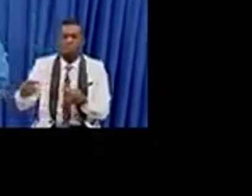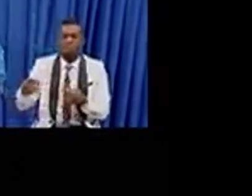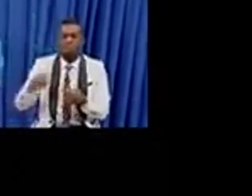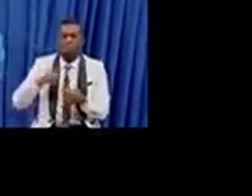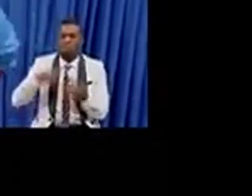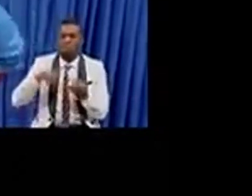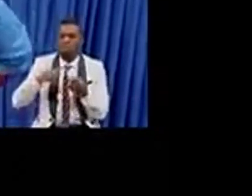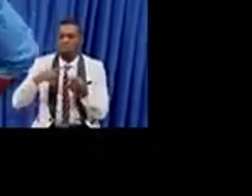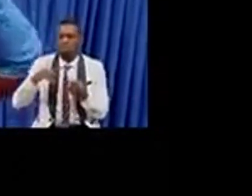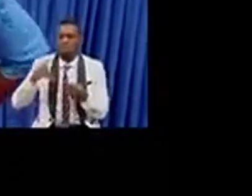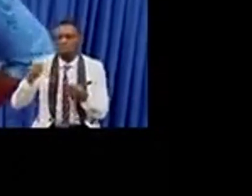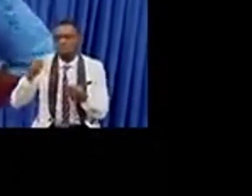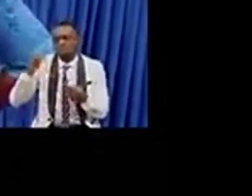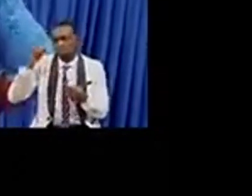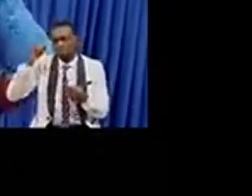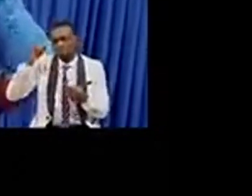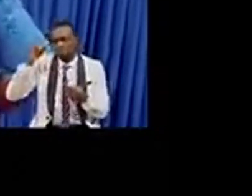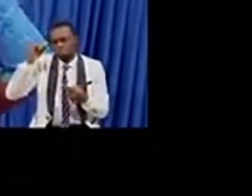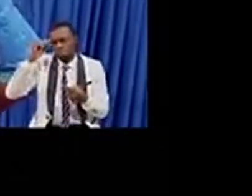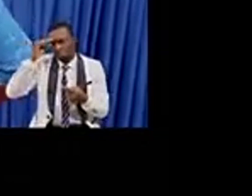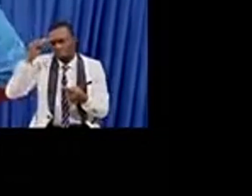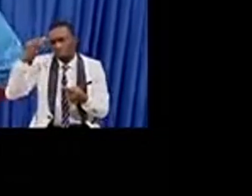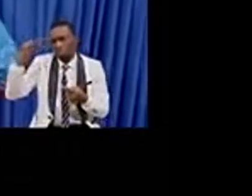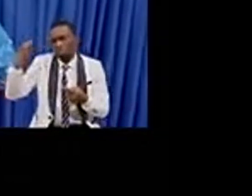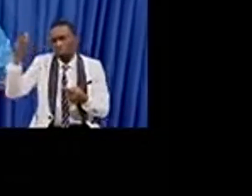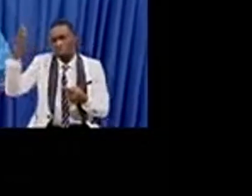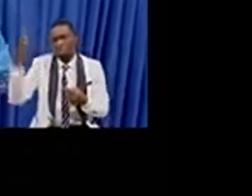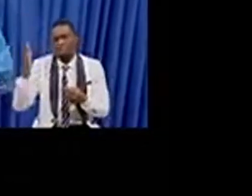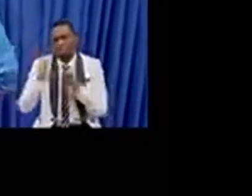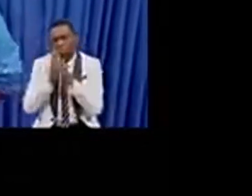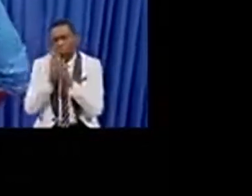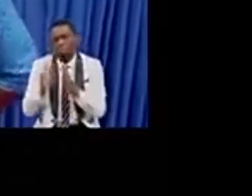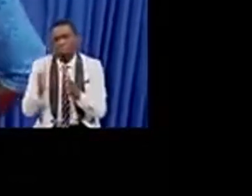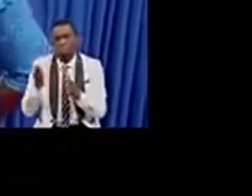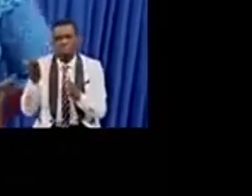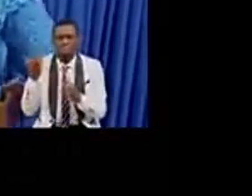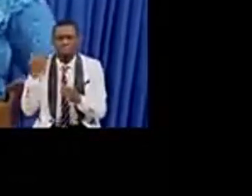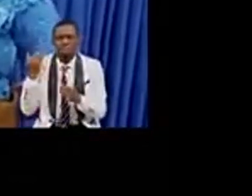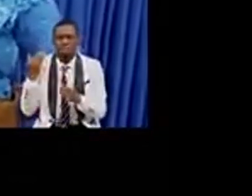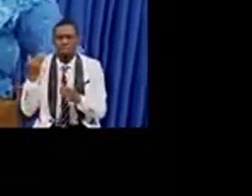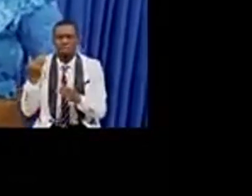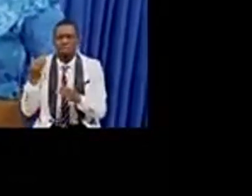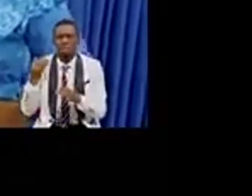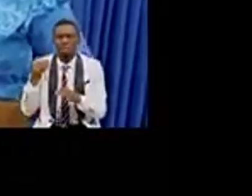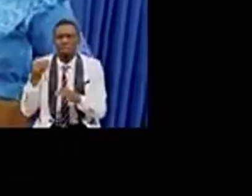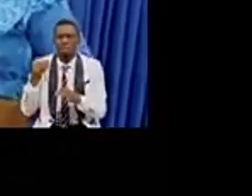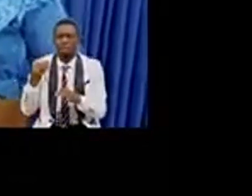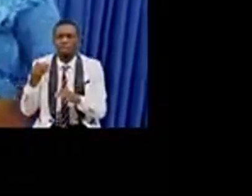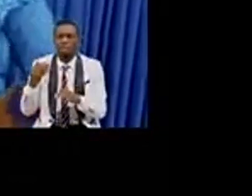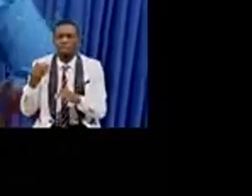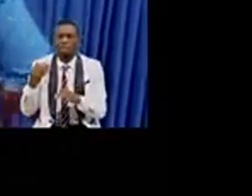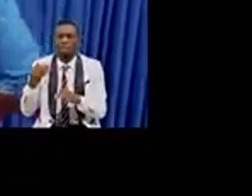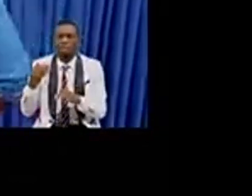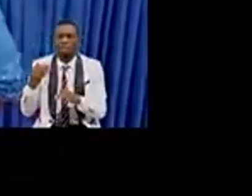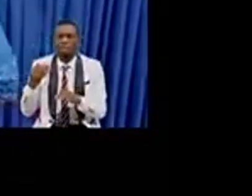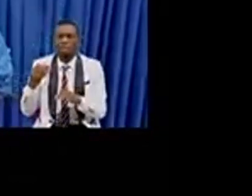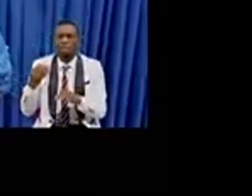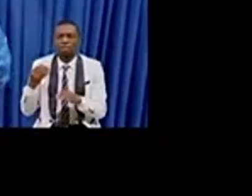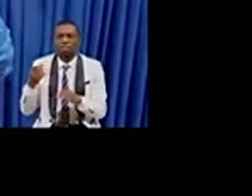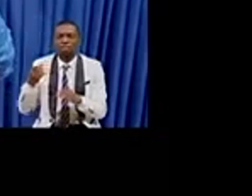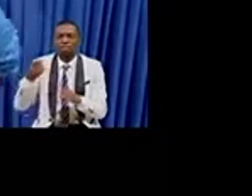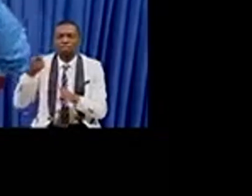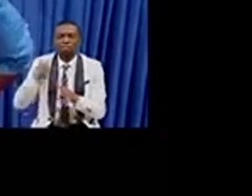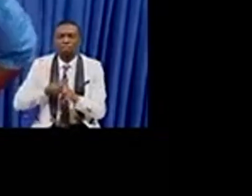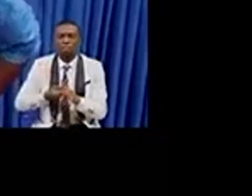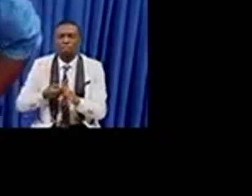God is praying, I lay my hand, I have faith that God will do it. That last month of all, that is Osambegwe crusade. So I lay hand and after he